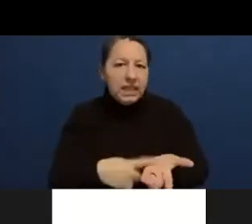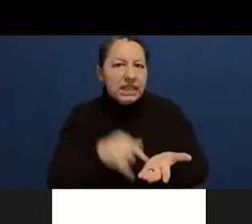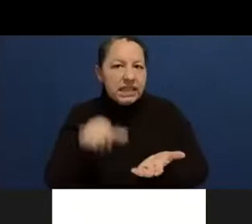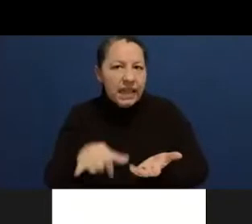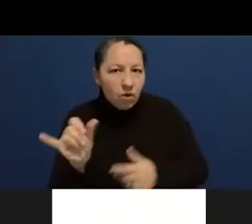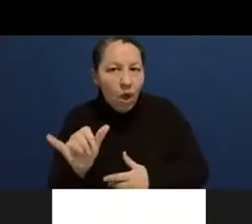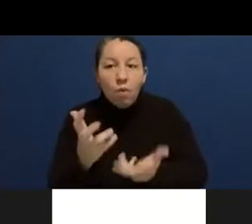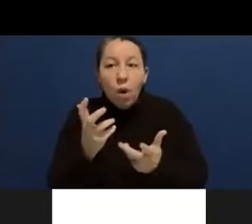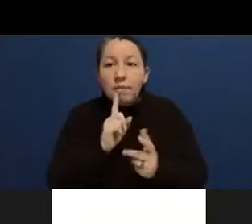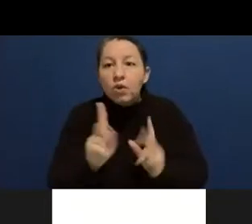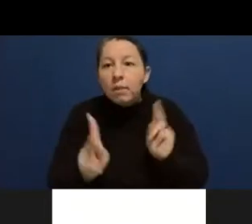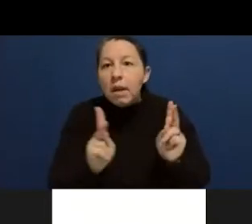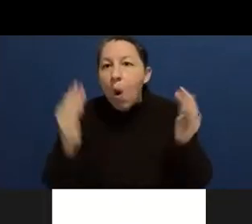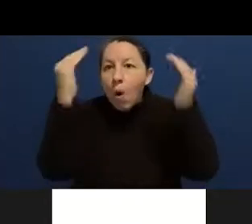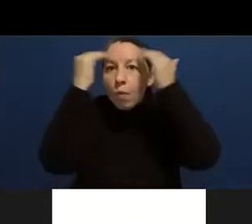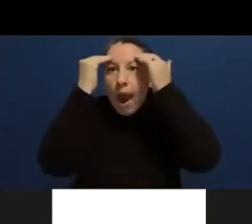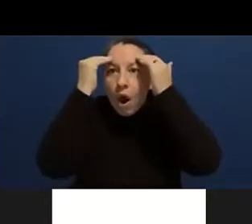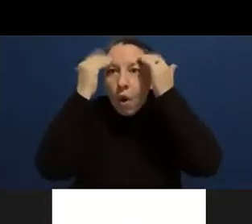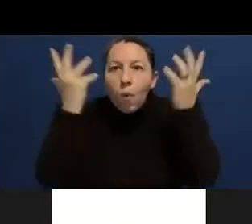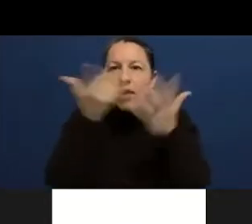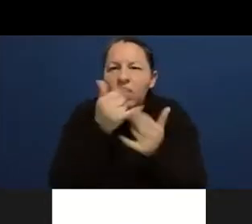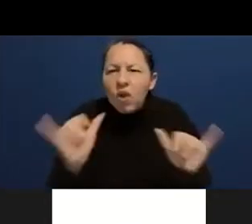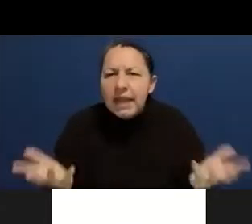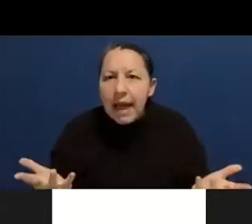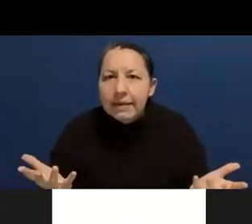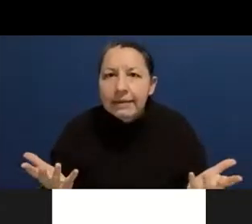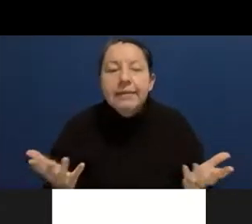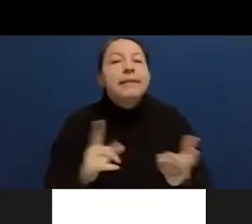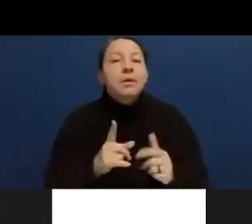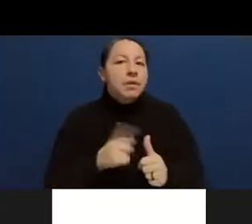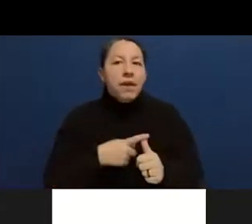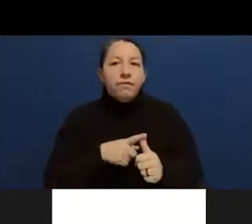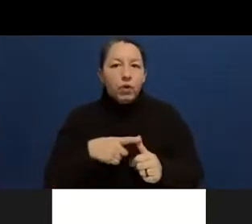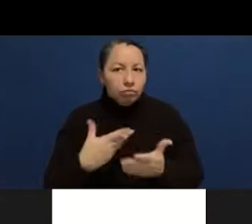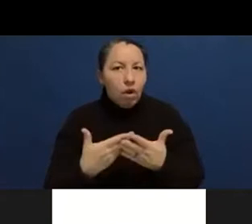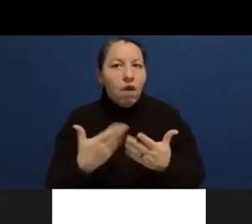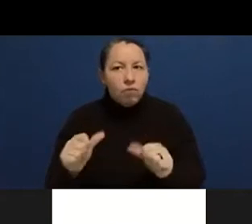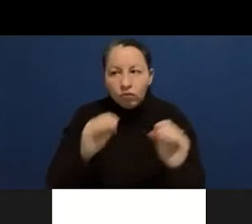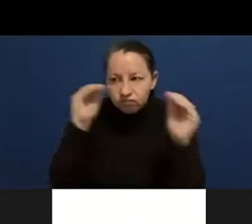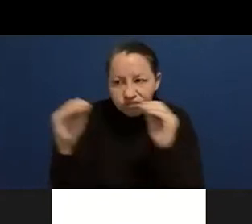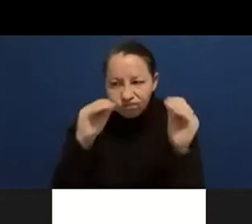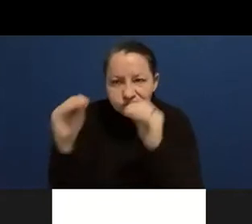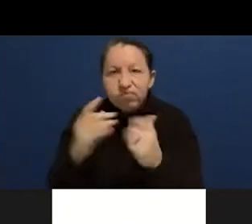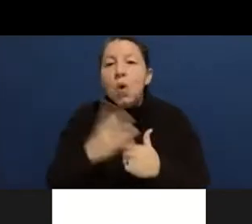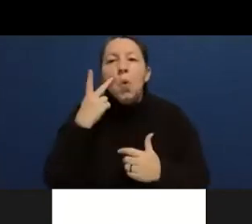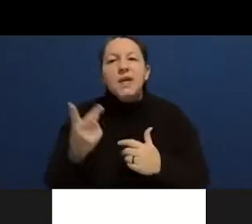looks like when they come in. We also see the